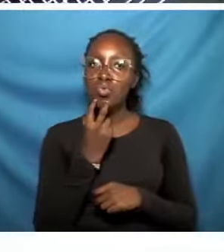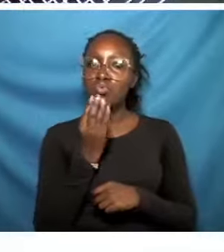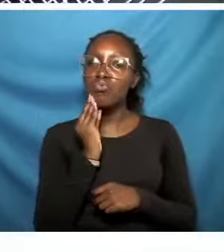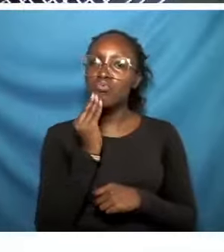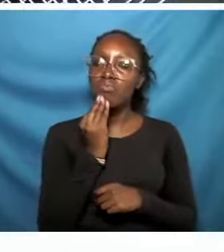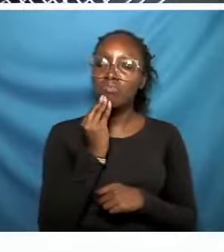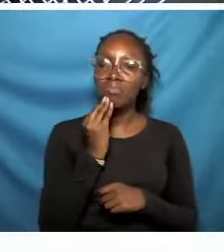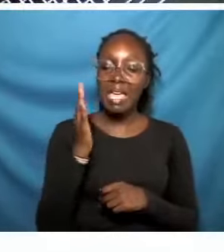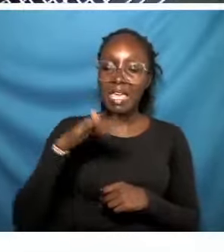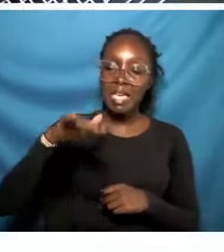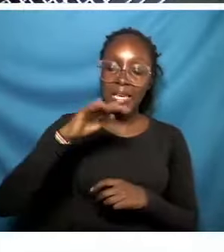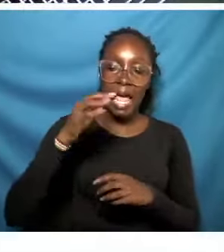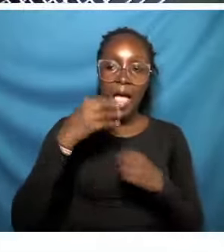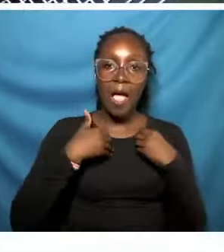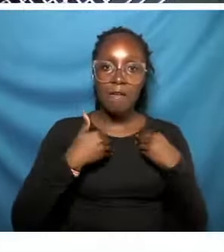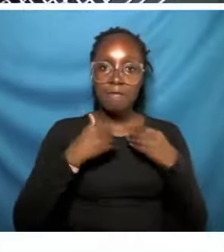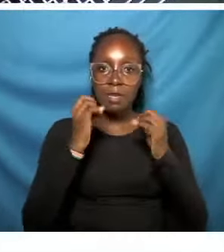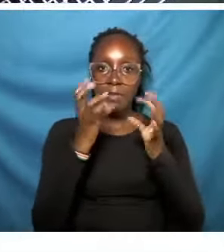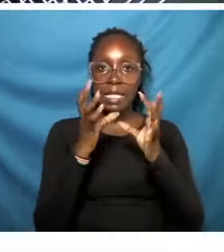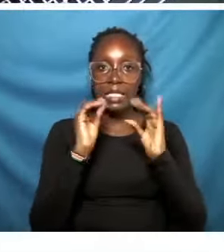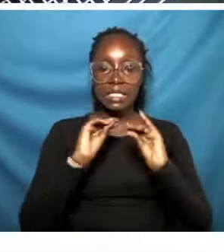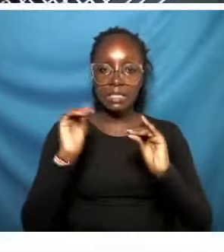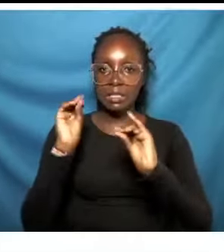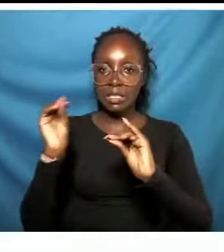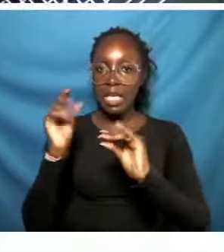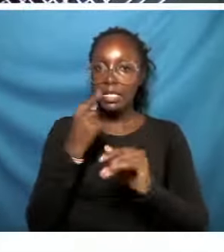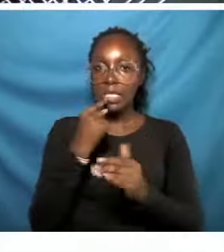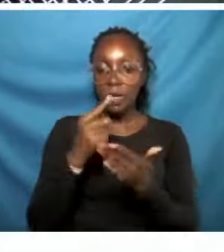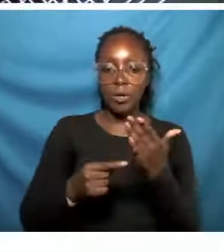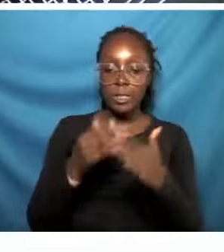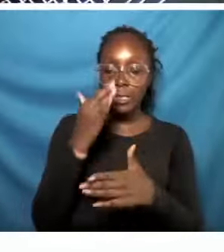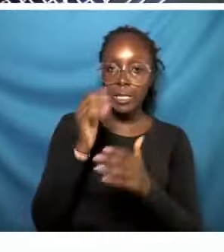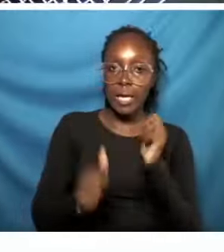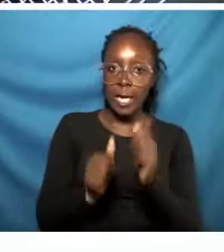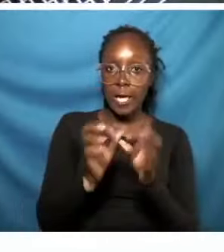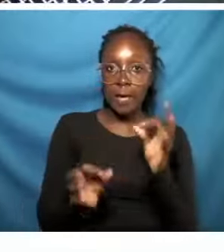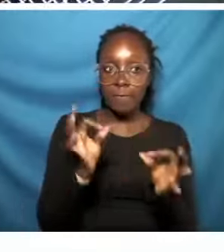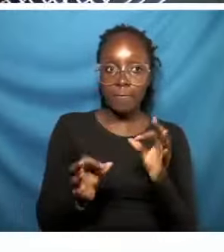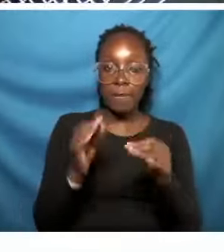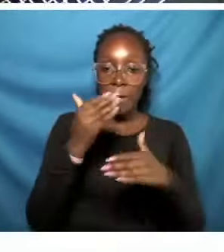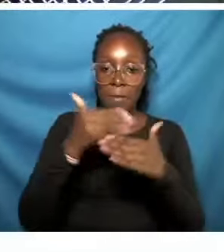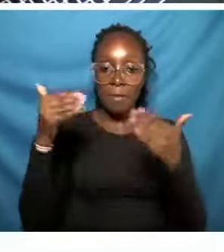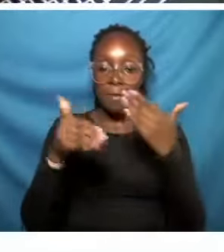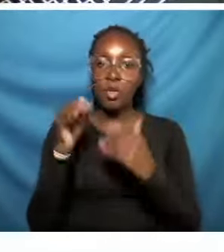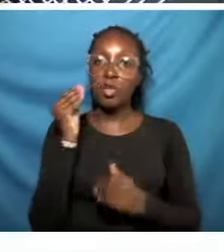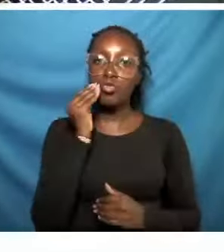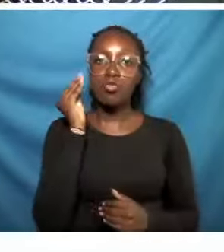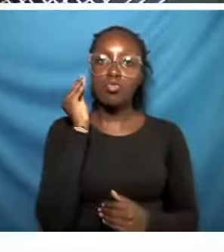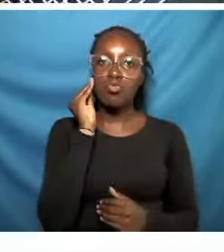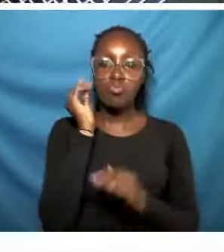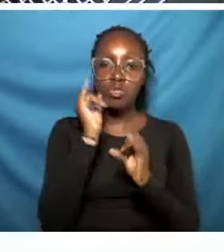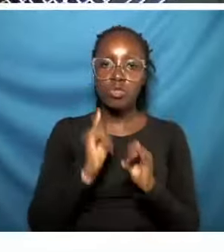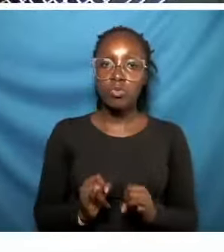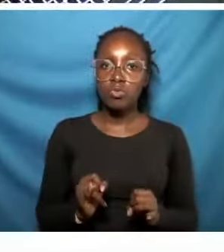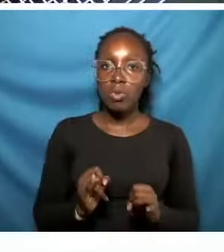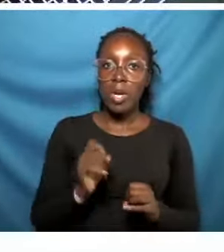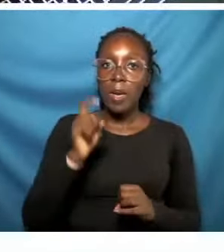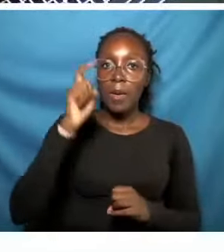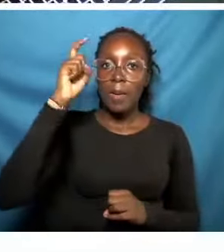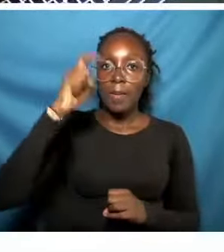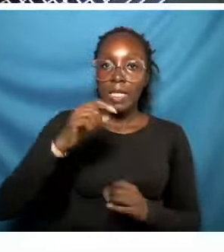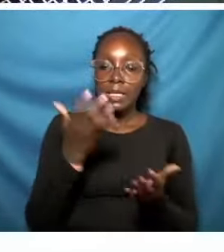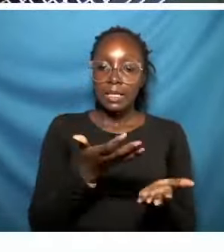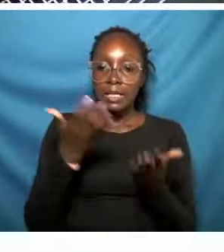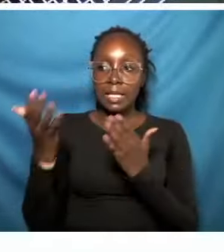traditional. They say that if you're building a simba or building a new home, you must carry